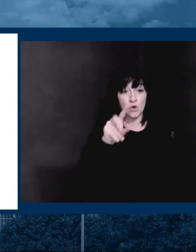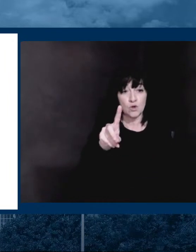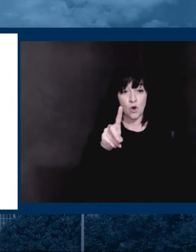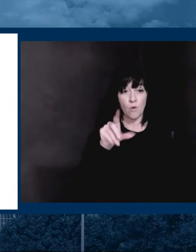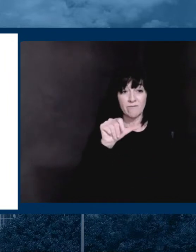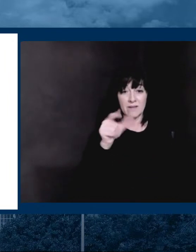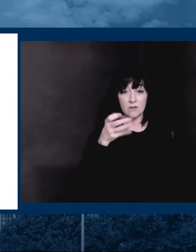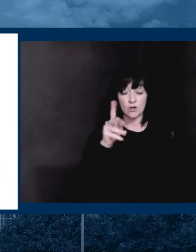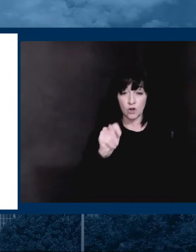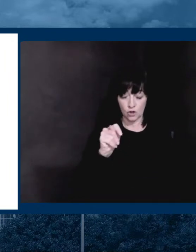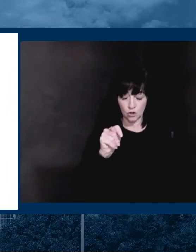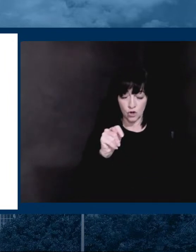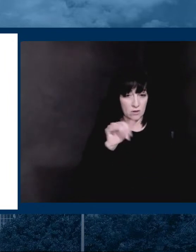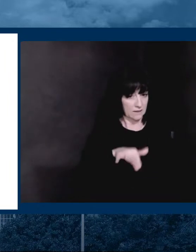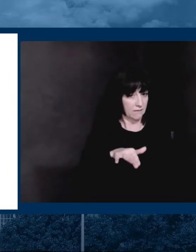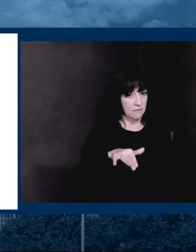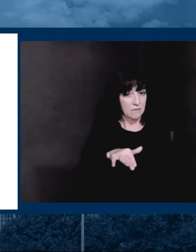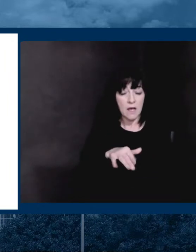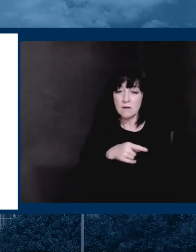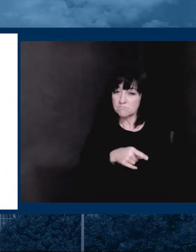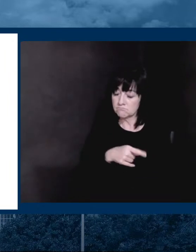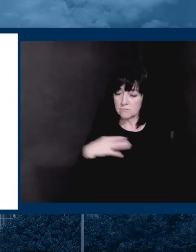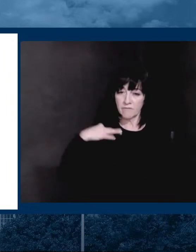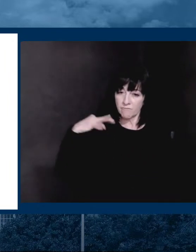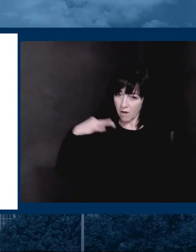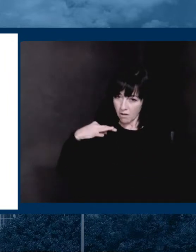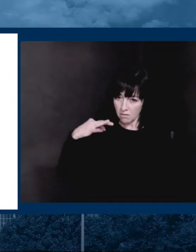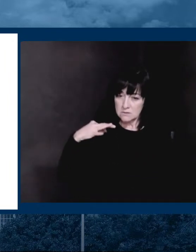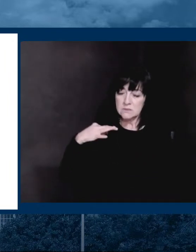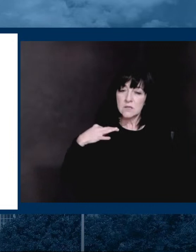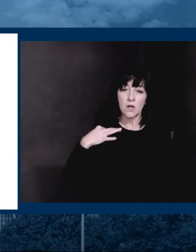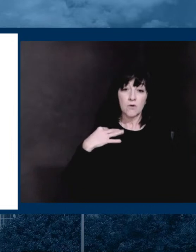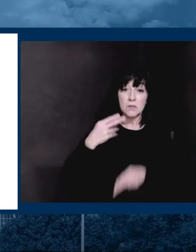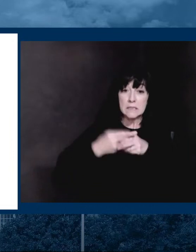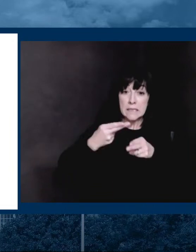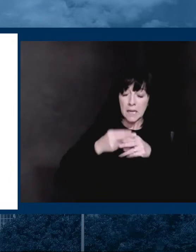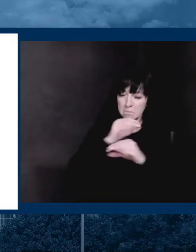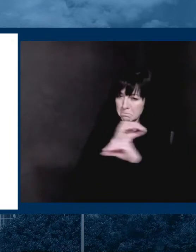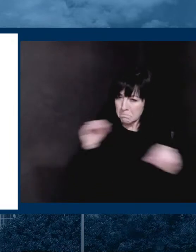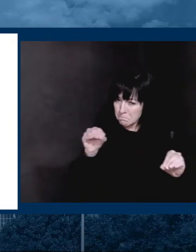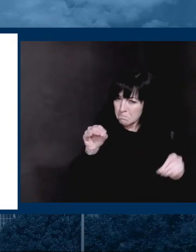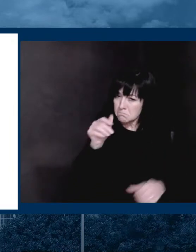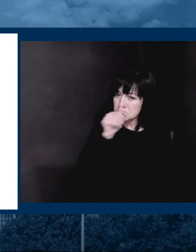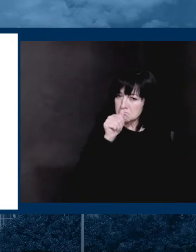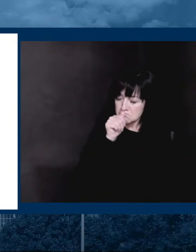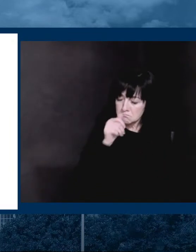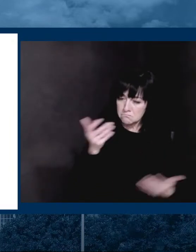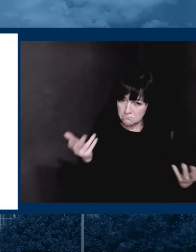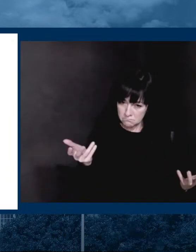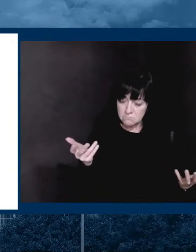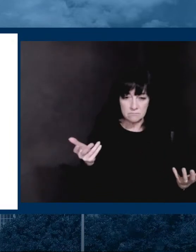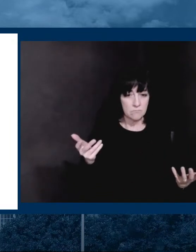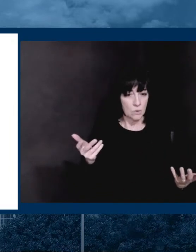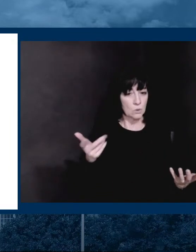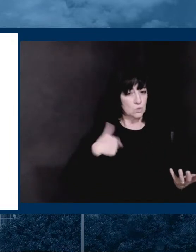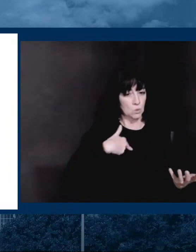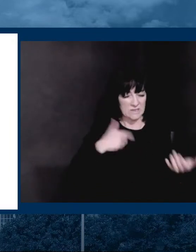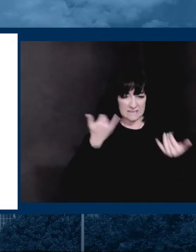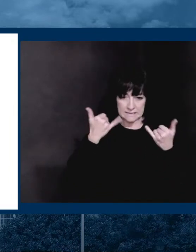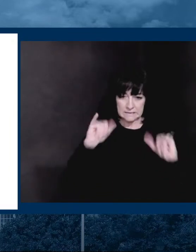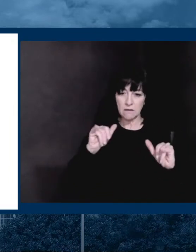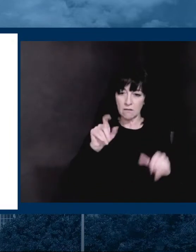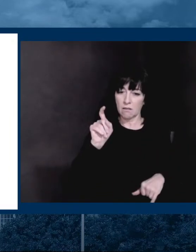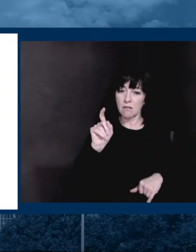It is voluntary. It is anonymous. We're not out of that stage yet. We still need to take precautions so that